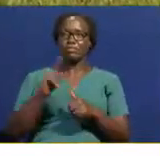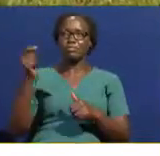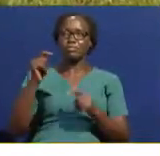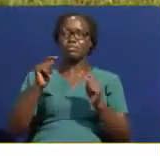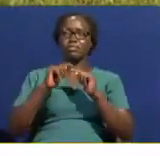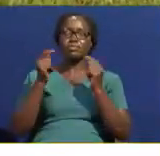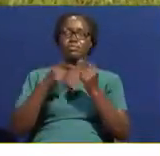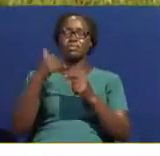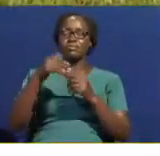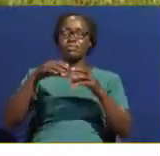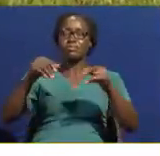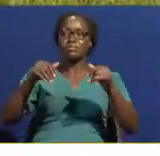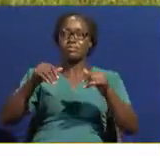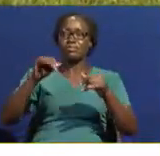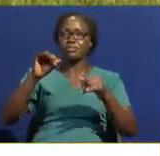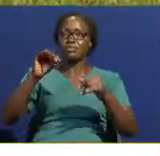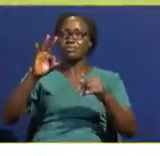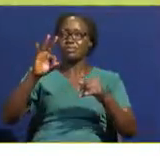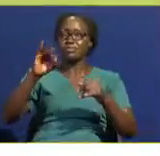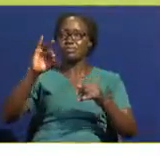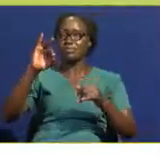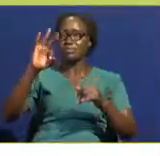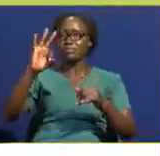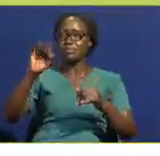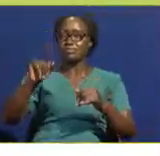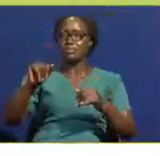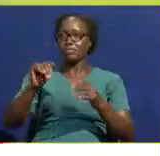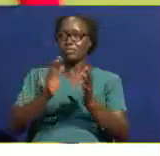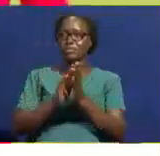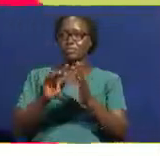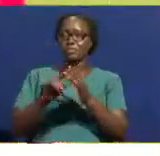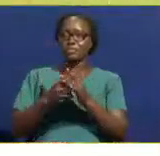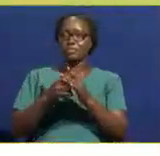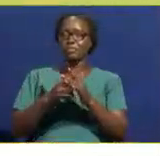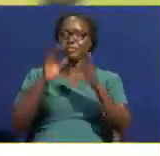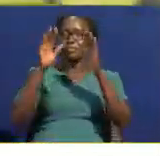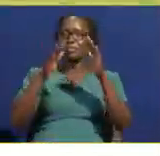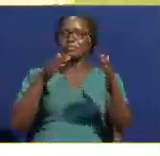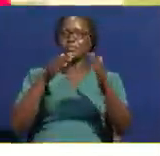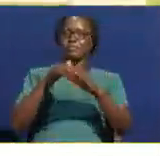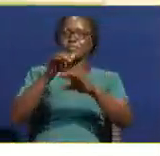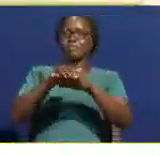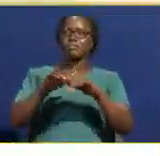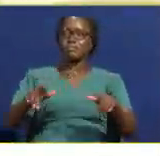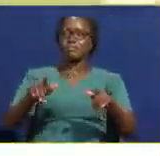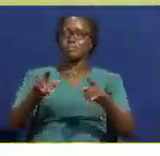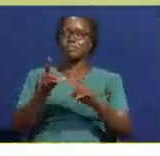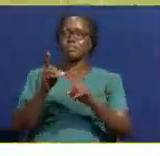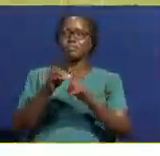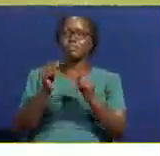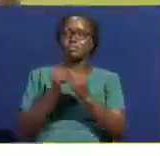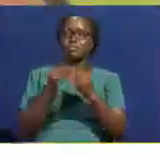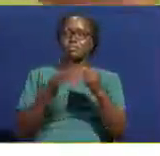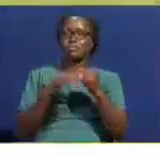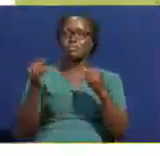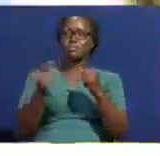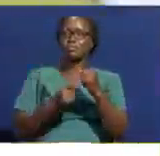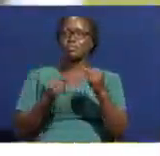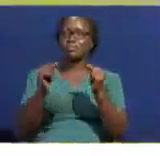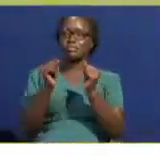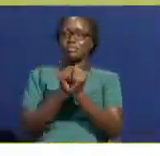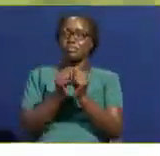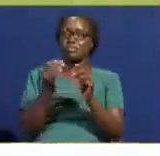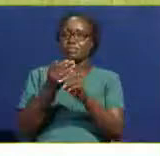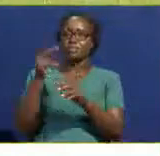team to ever qualify for a FIFA World Cup tournament, will kick off their campaign against England on 18th of October before they